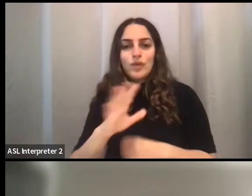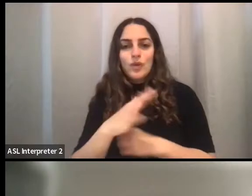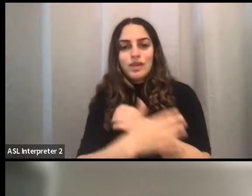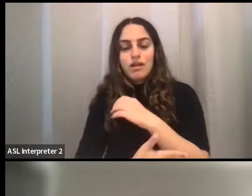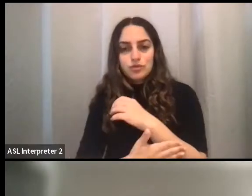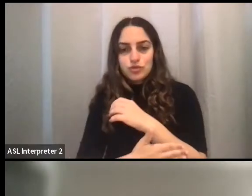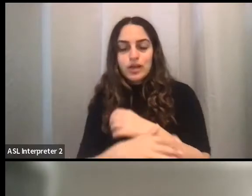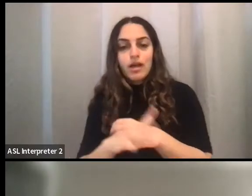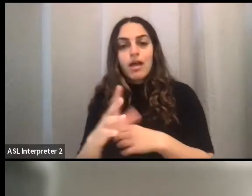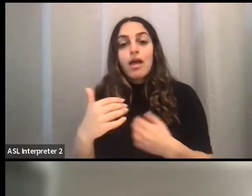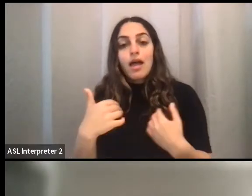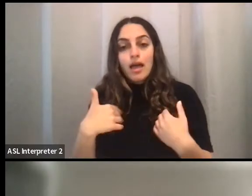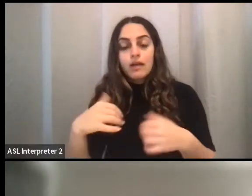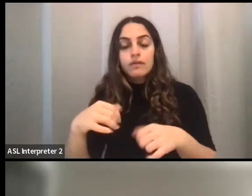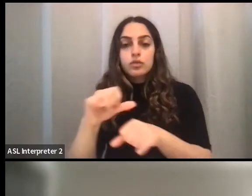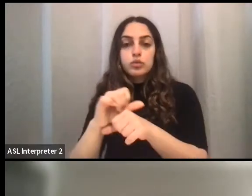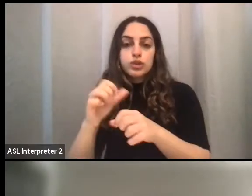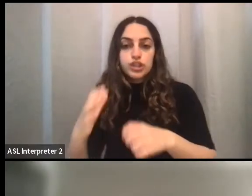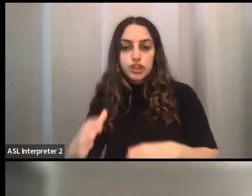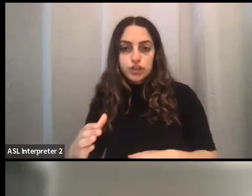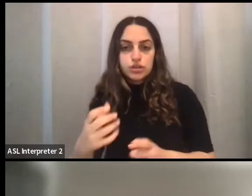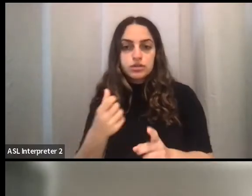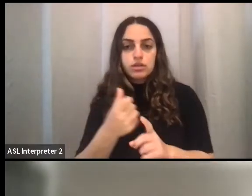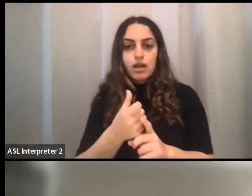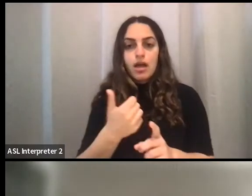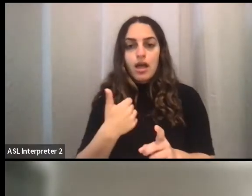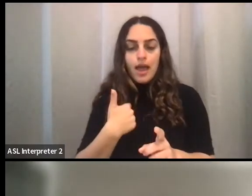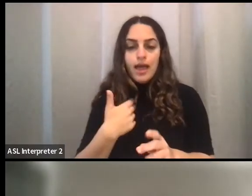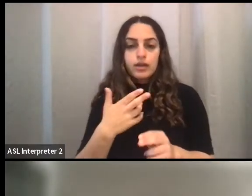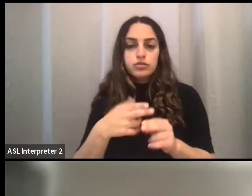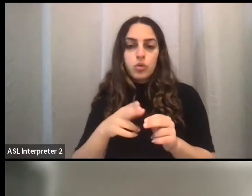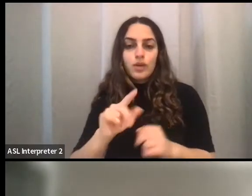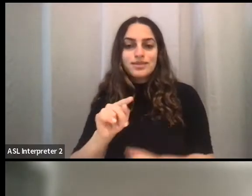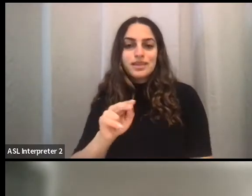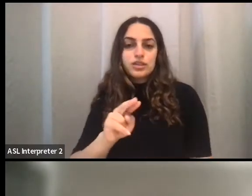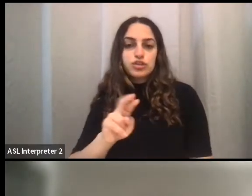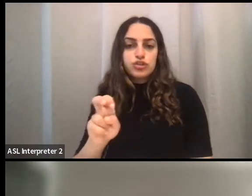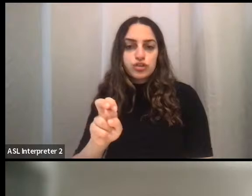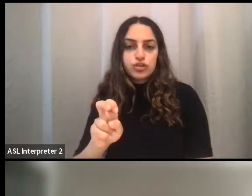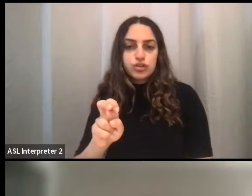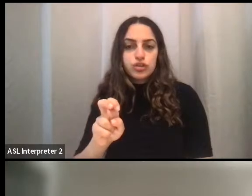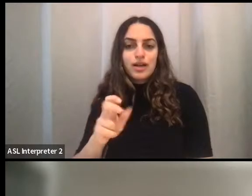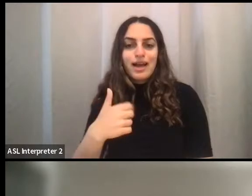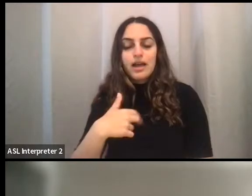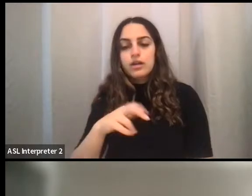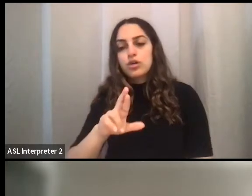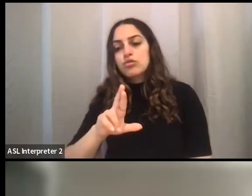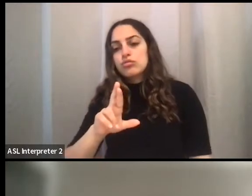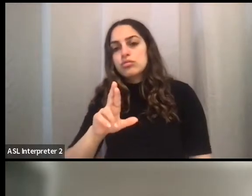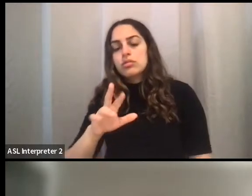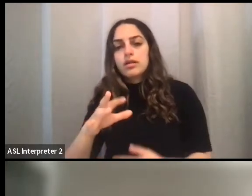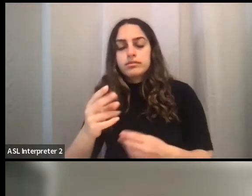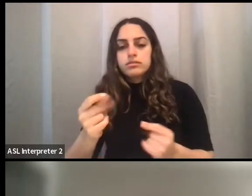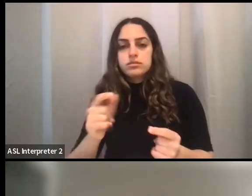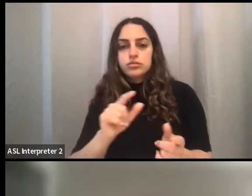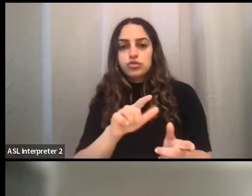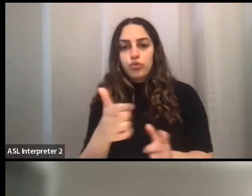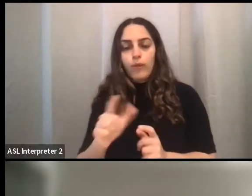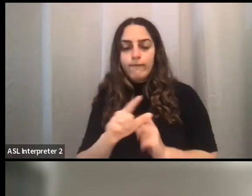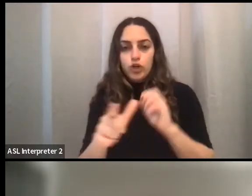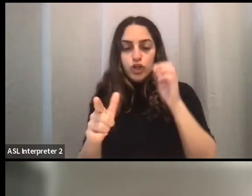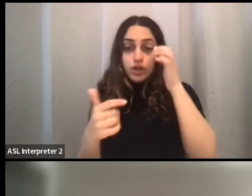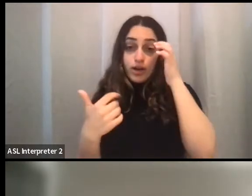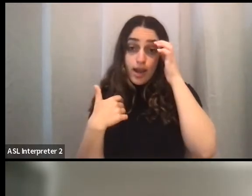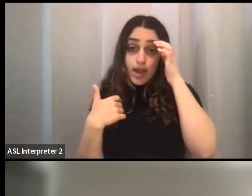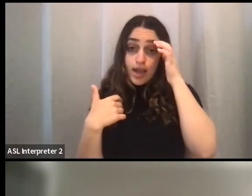ja there were workers who had short 10 10 years there was rapid turnover there was a